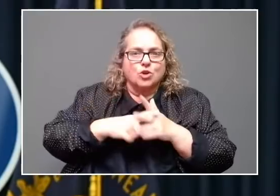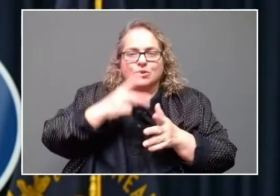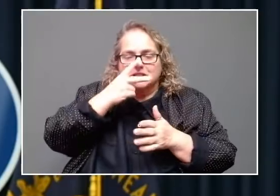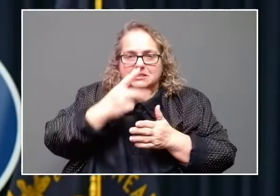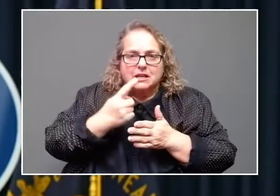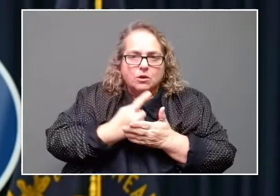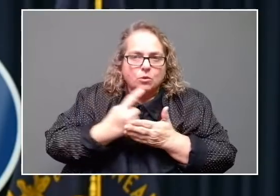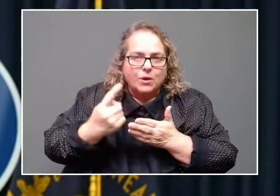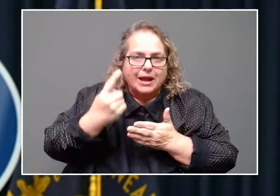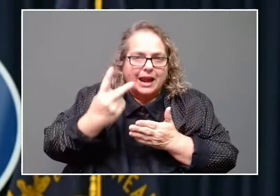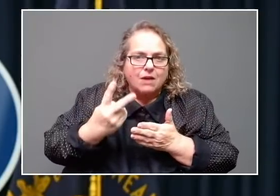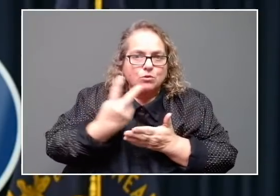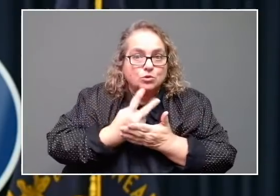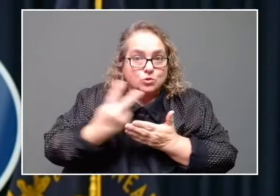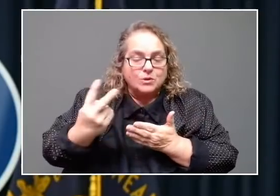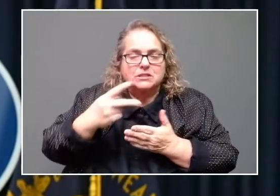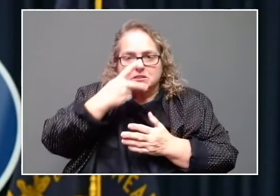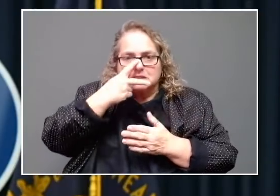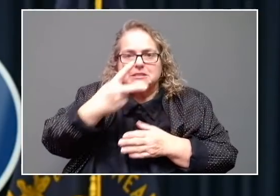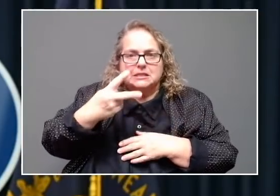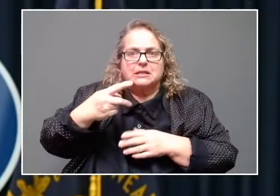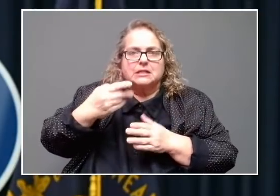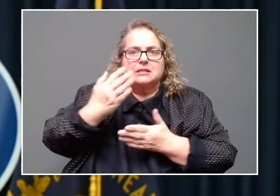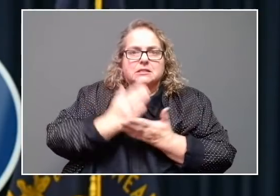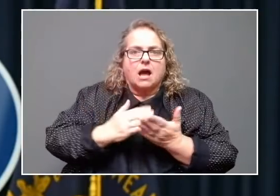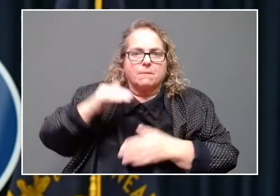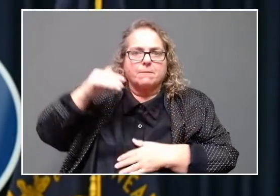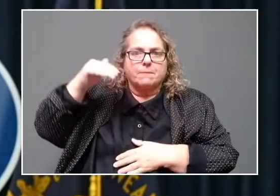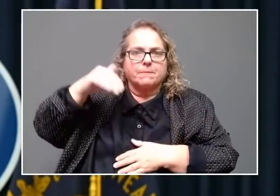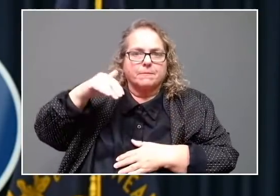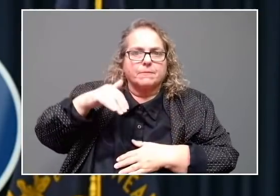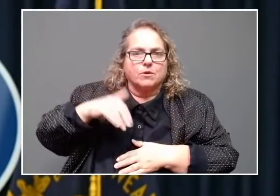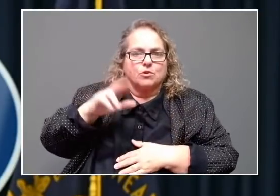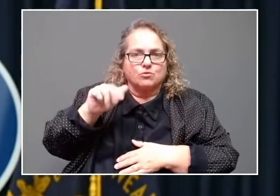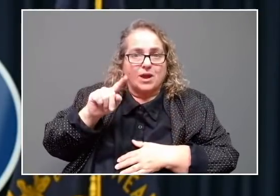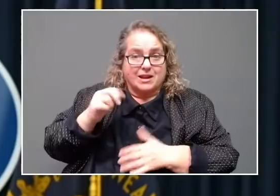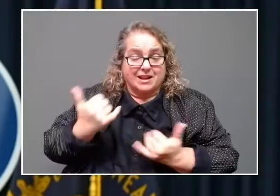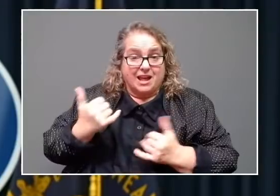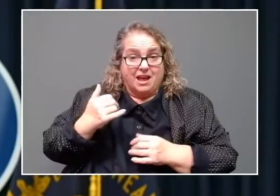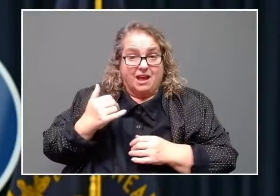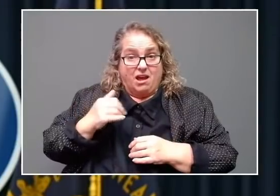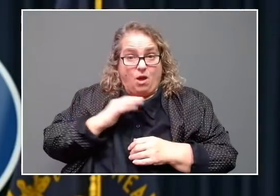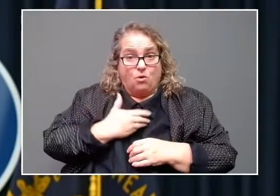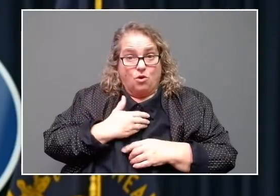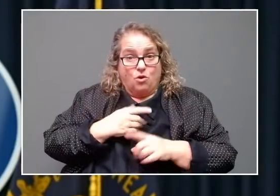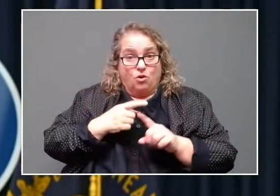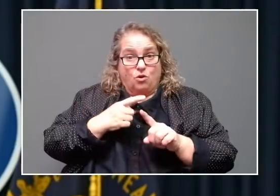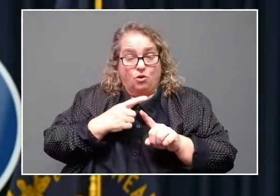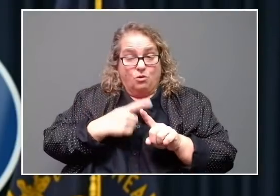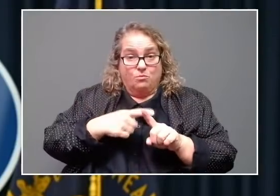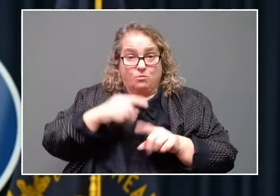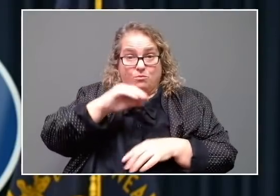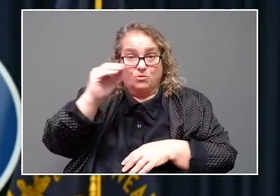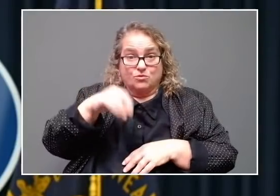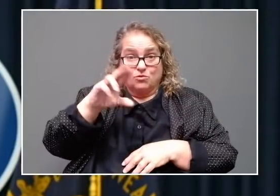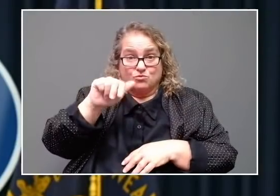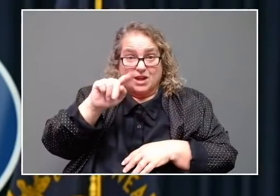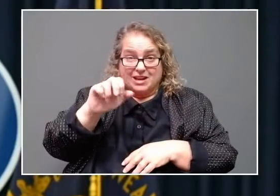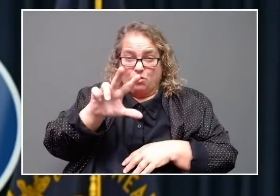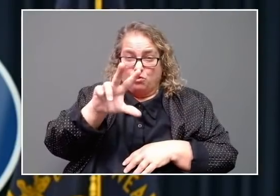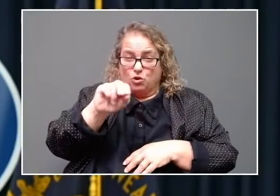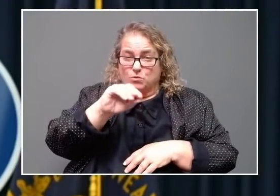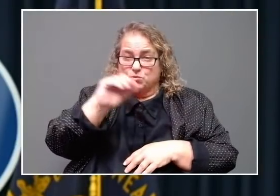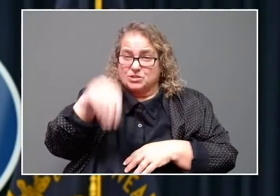incredibly important. With a positivity rate that's above 30% right now, everybody needs to be really careful. And as we'll show